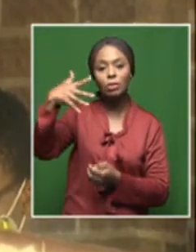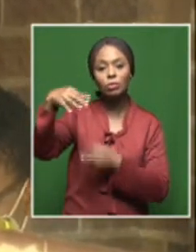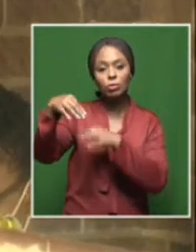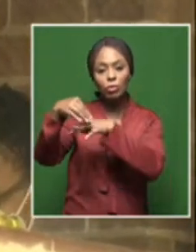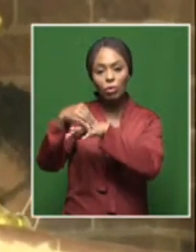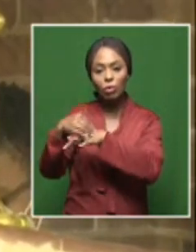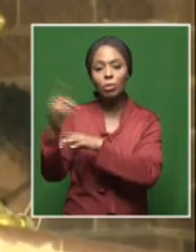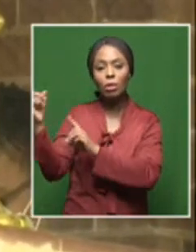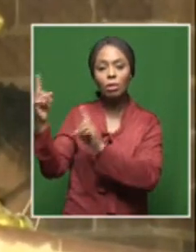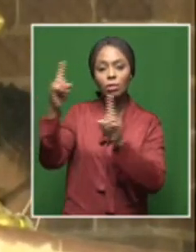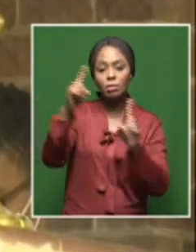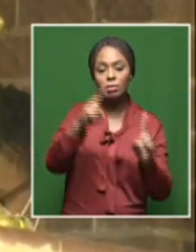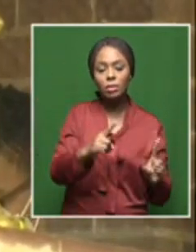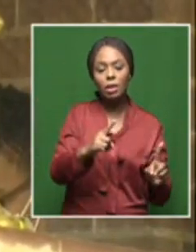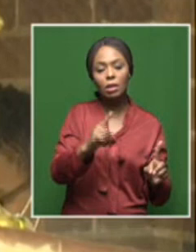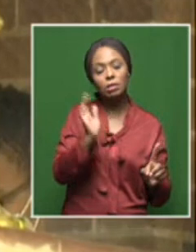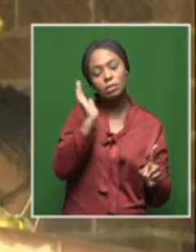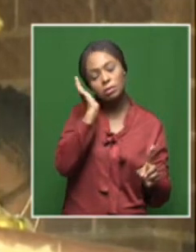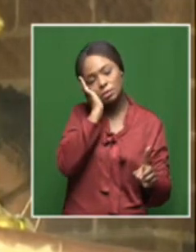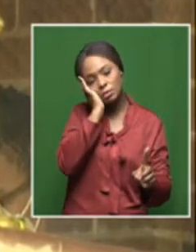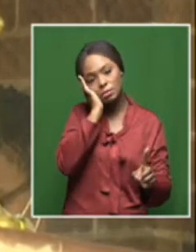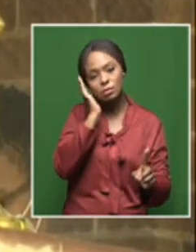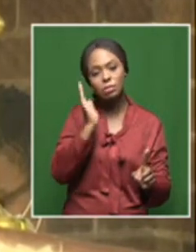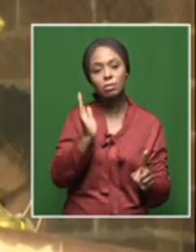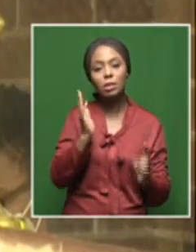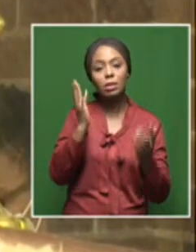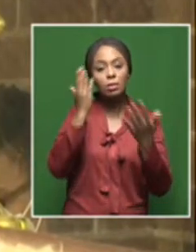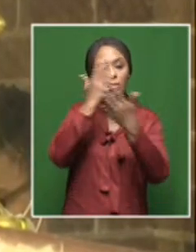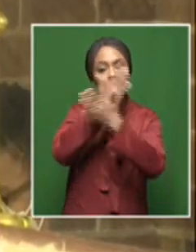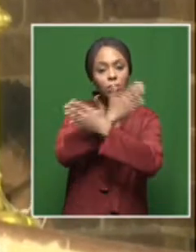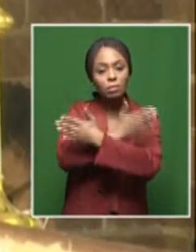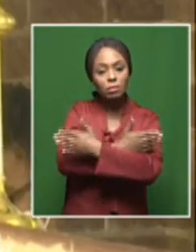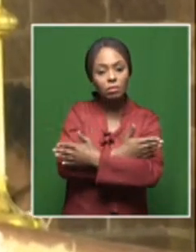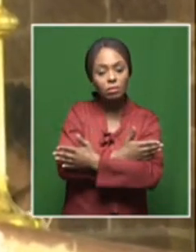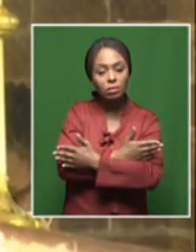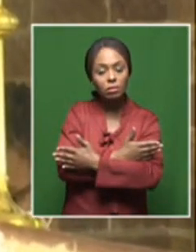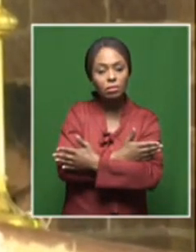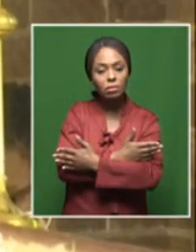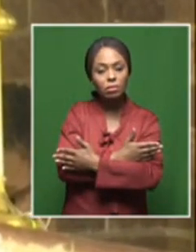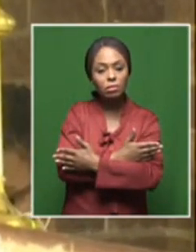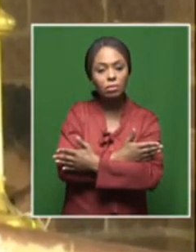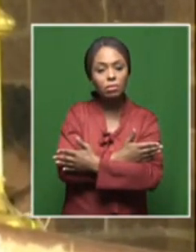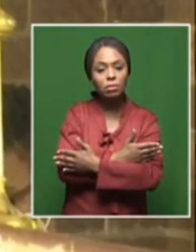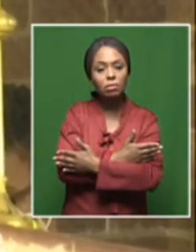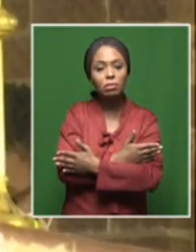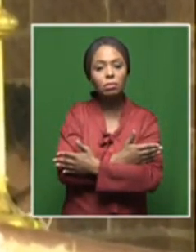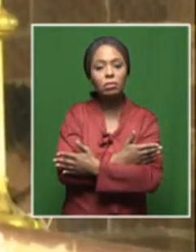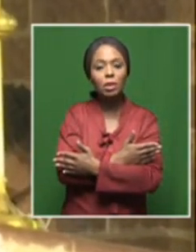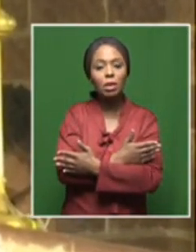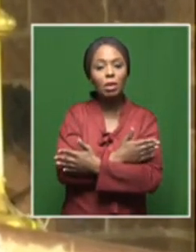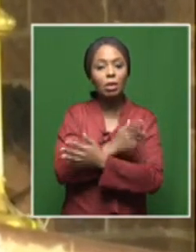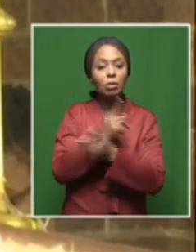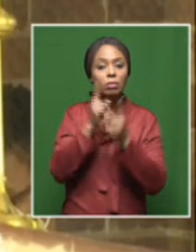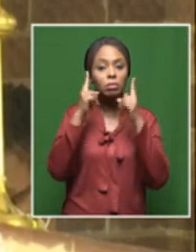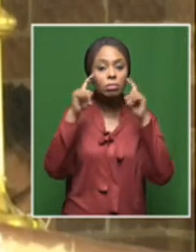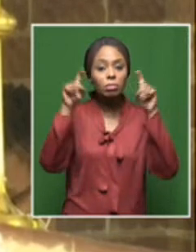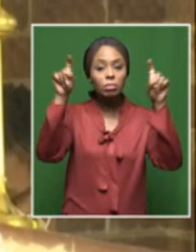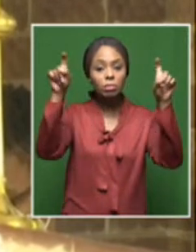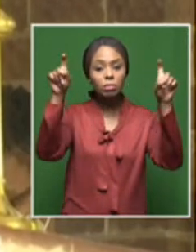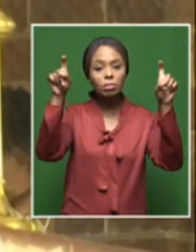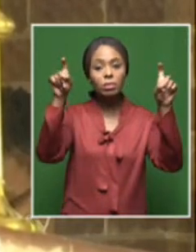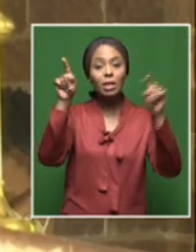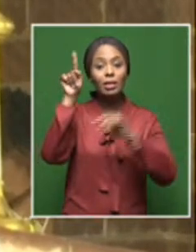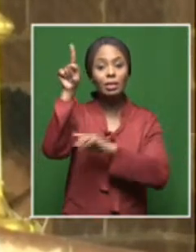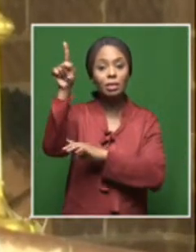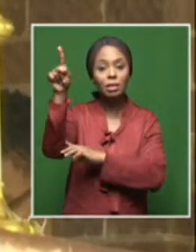asleep. At midnight, the cry rang out, "Here's the bridegroom,